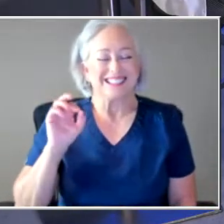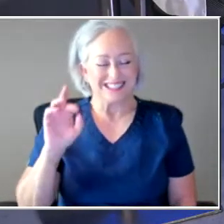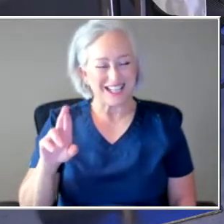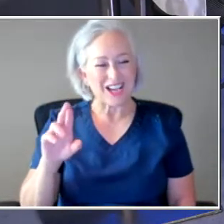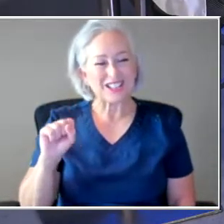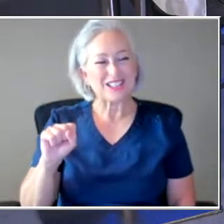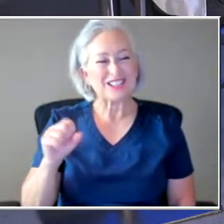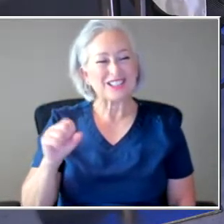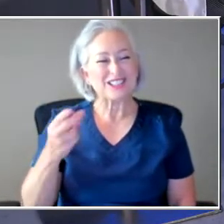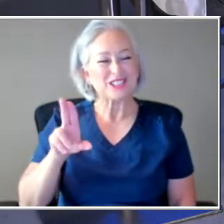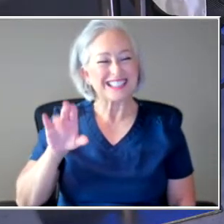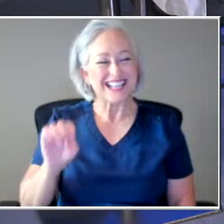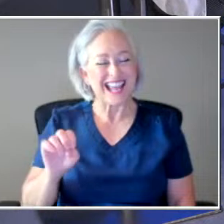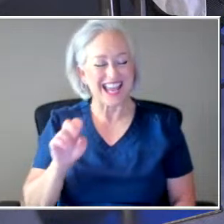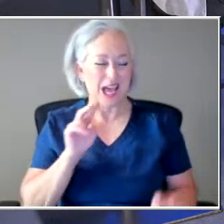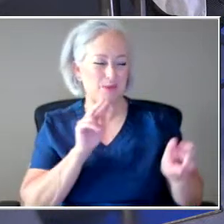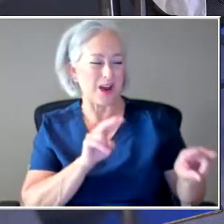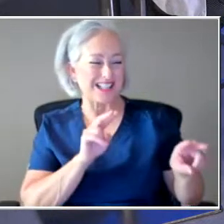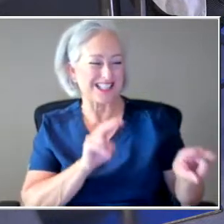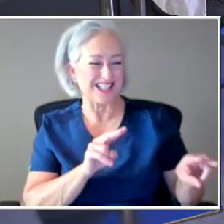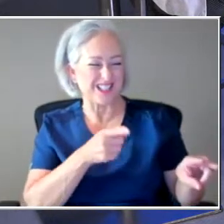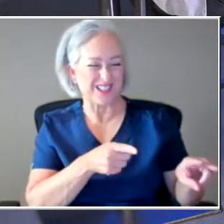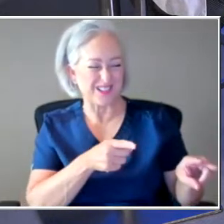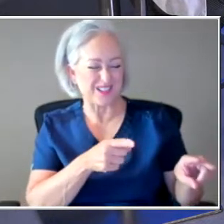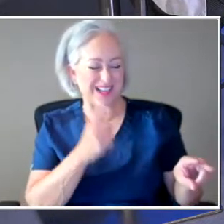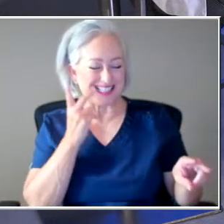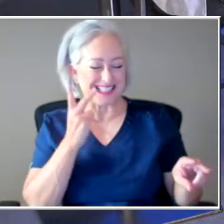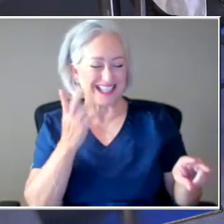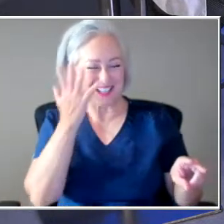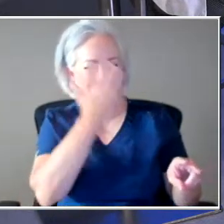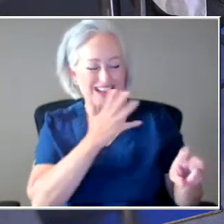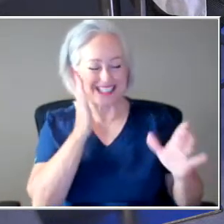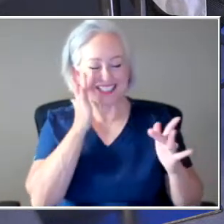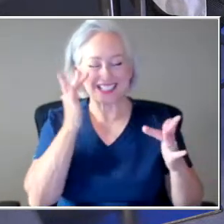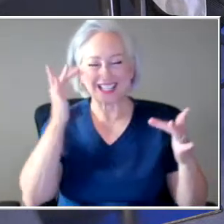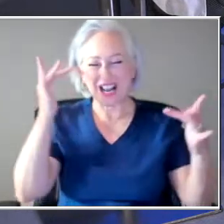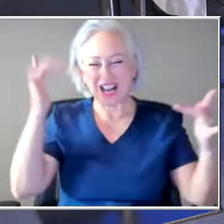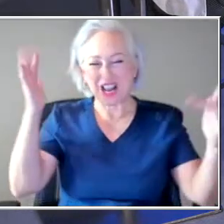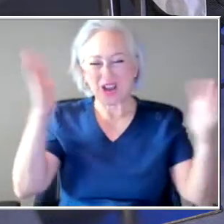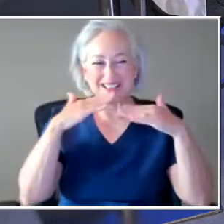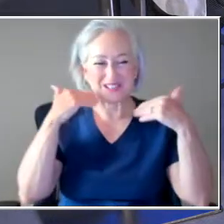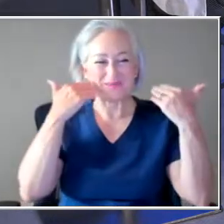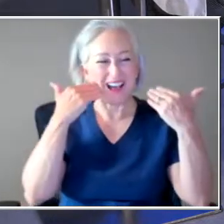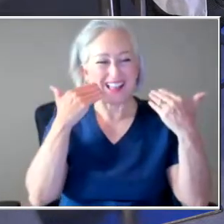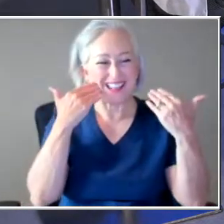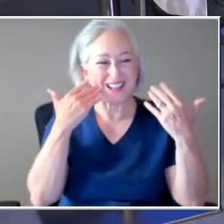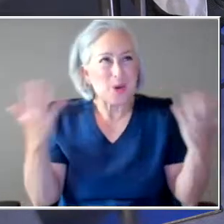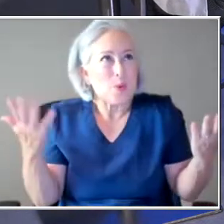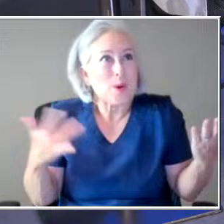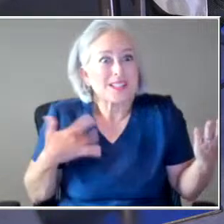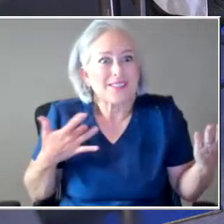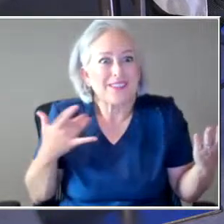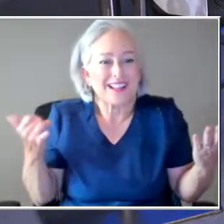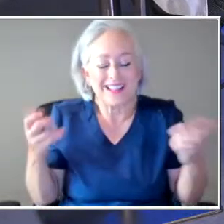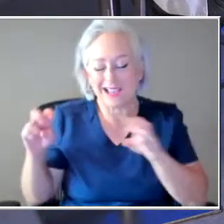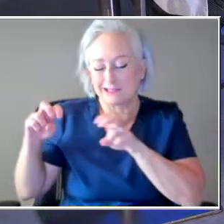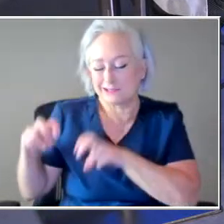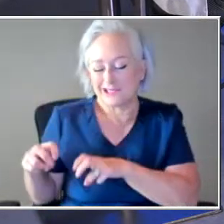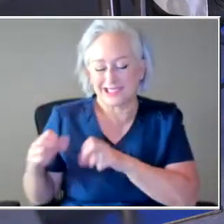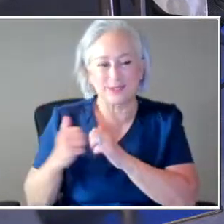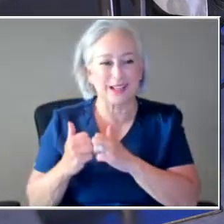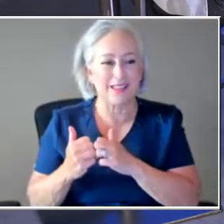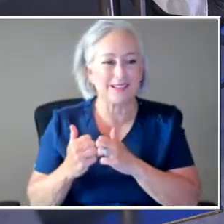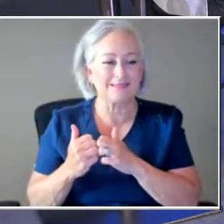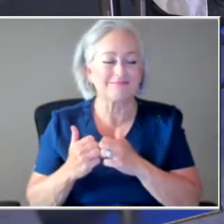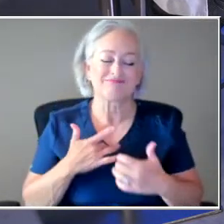with pride and smiling and looking at you. What's it like to be sitting here together, Dr. Shanae? It's a blessing. Blessing. It's a blessing.